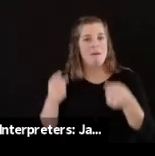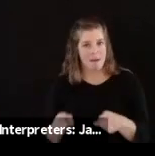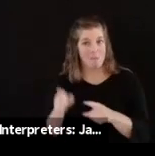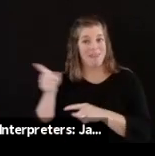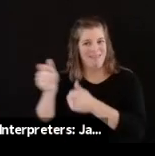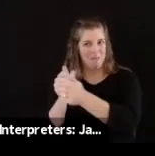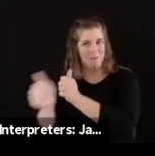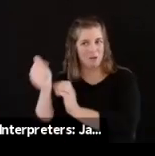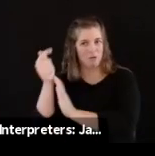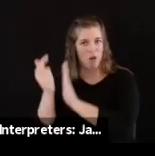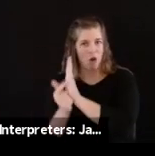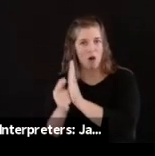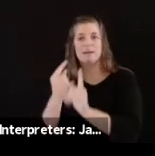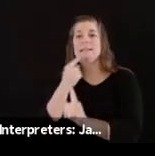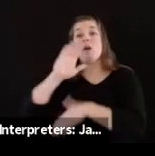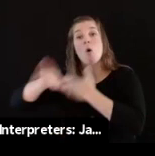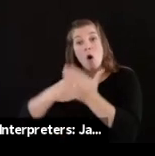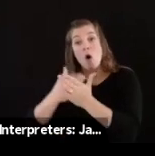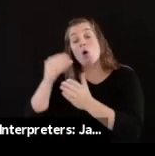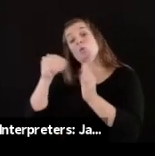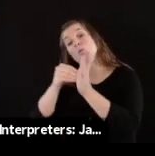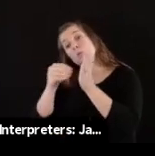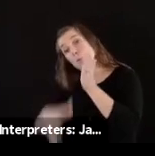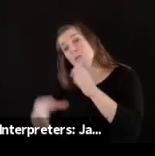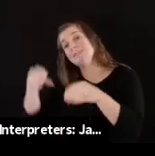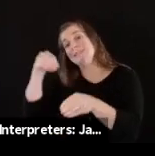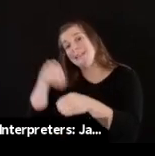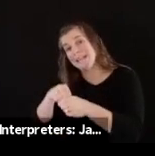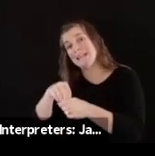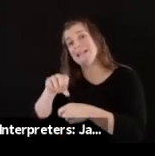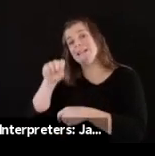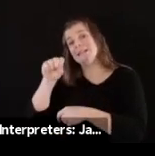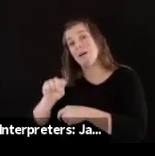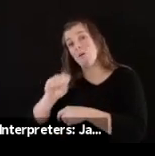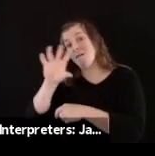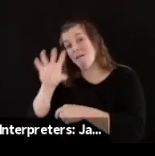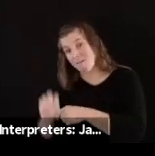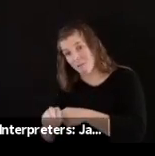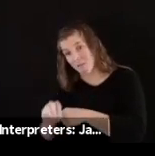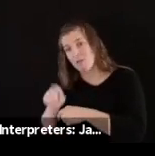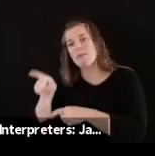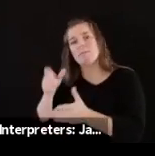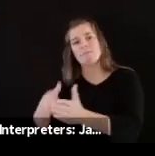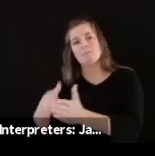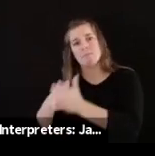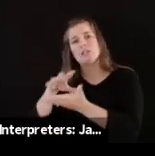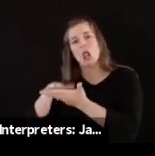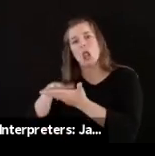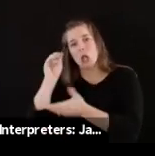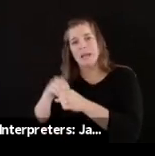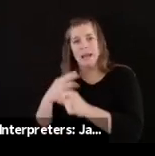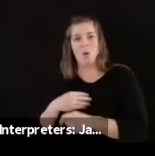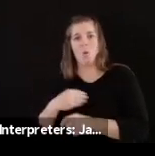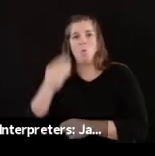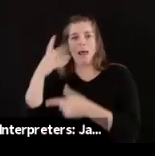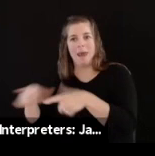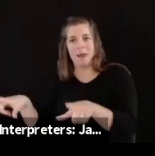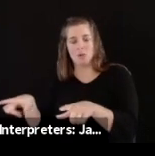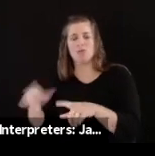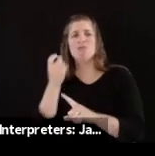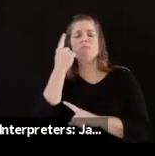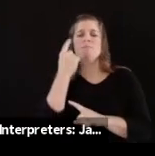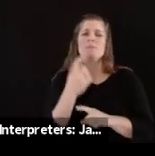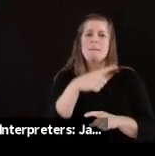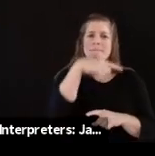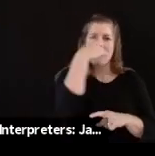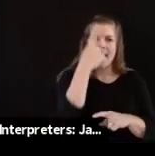all students in South Africa learn in the language Afrikaans, which was a white language. And many Black South Africans referred to that language as